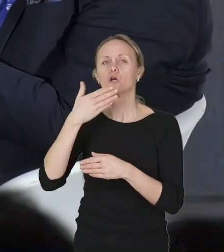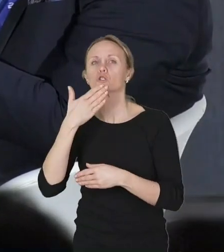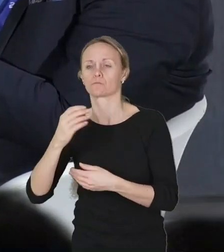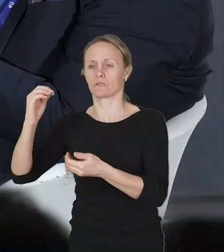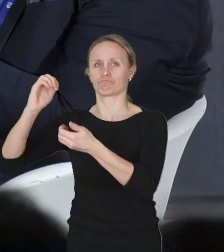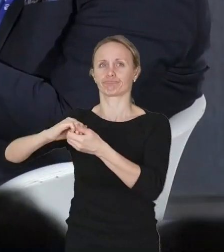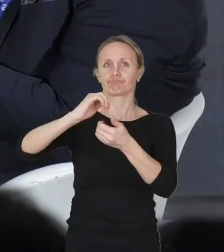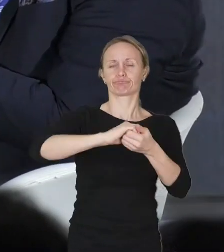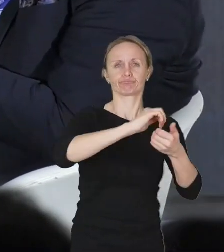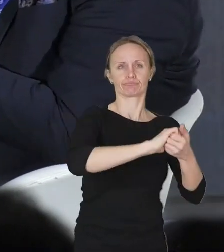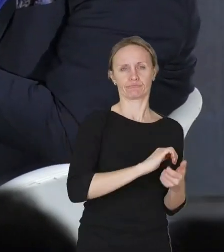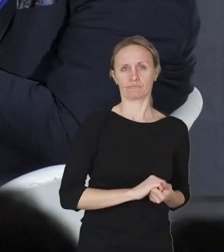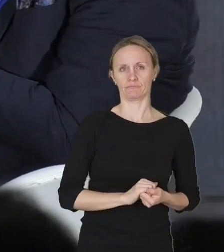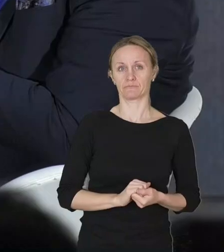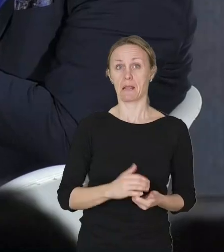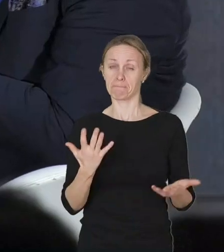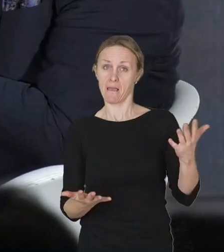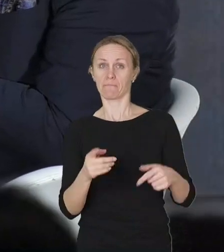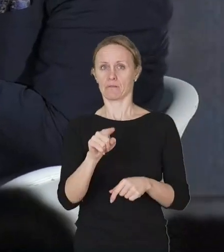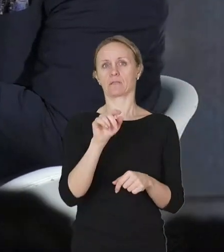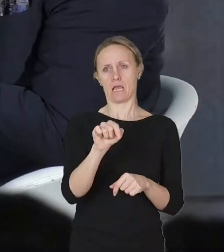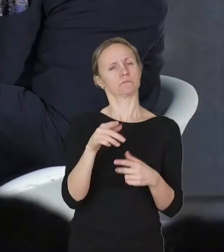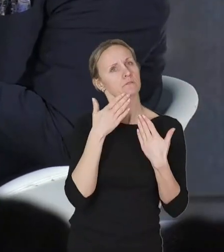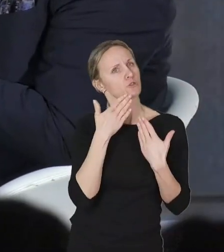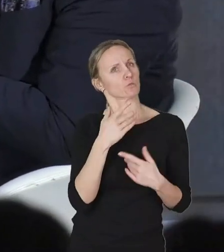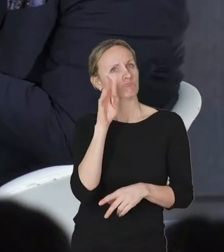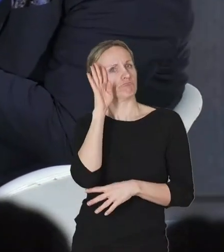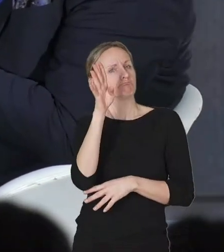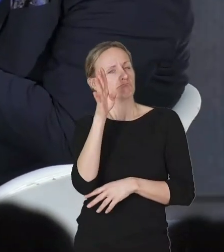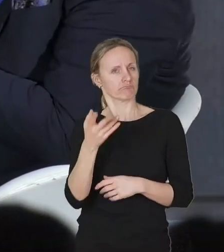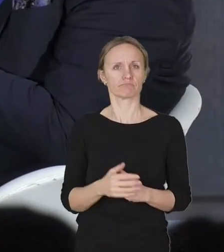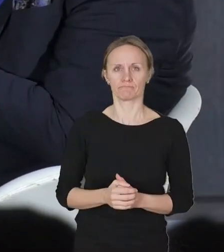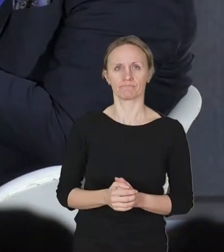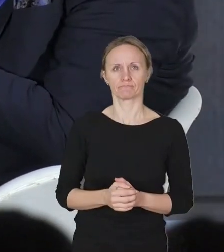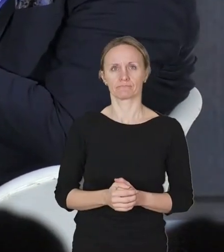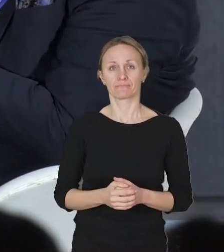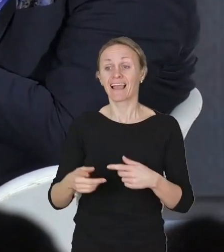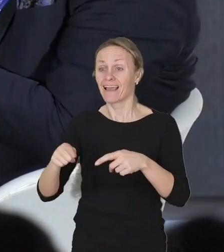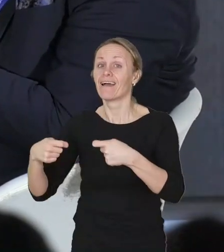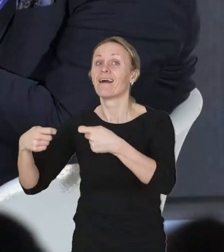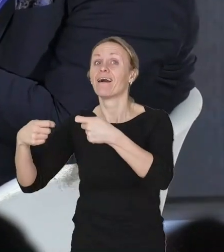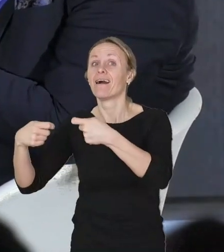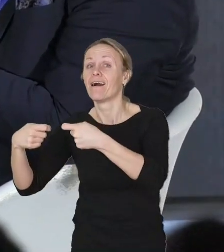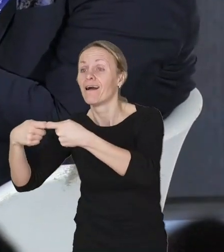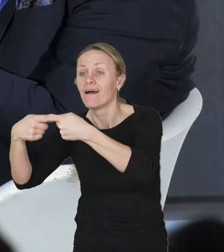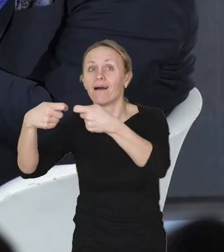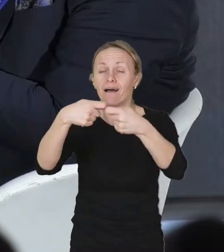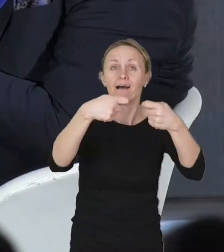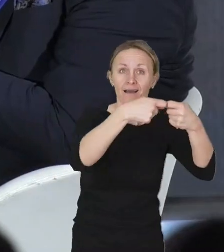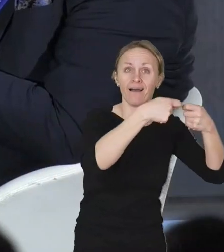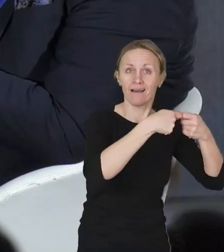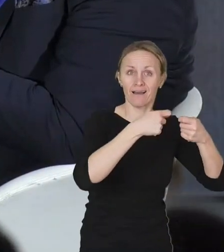not well connected, interconnected with financing. And I can imagine that the regions are working together